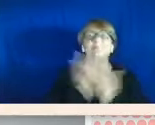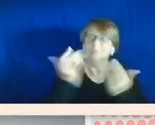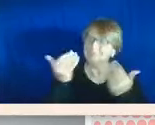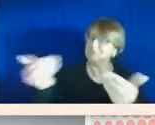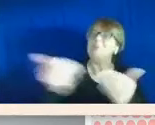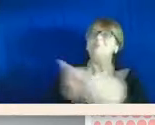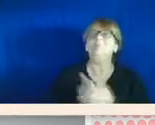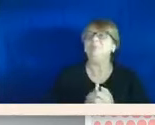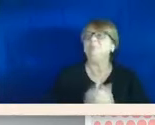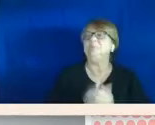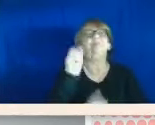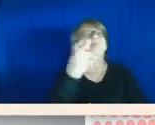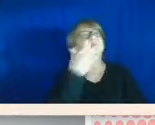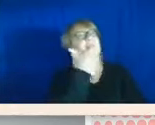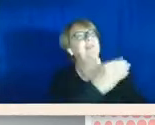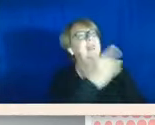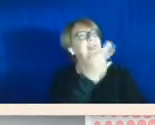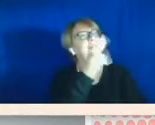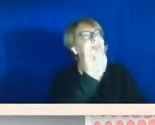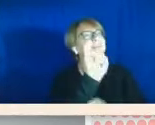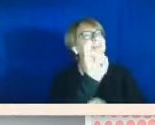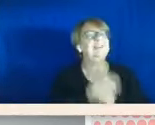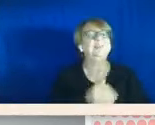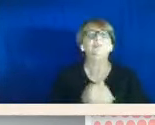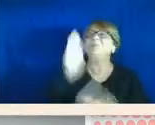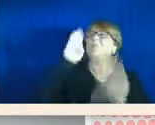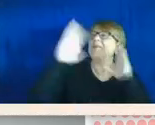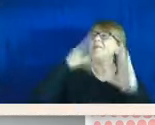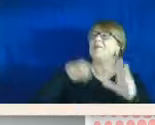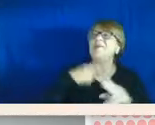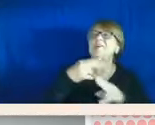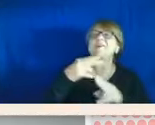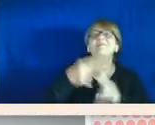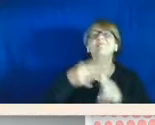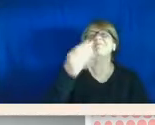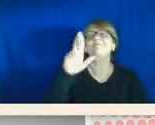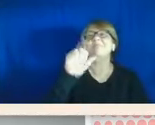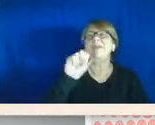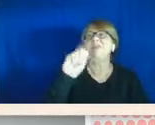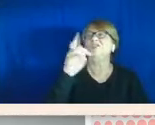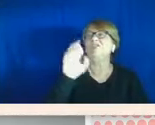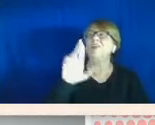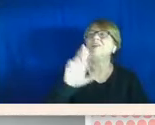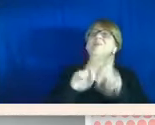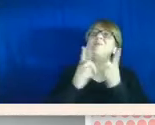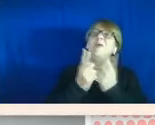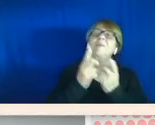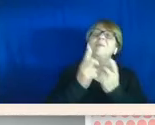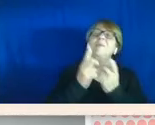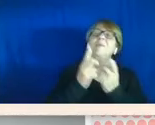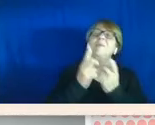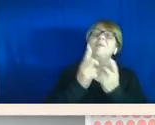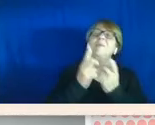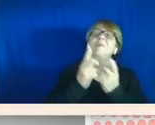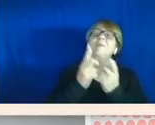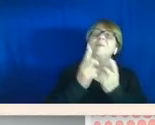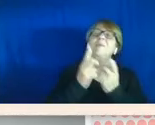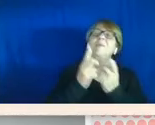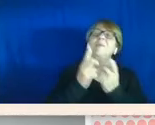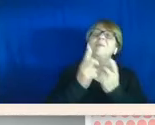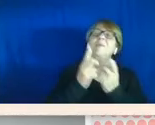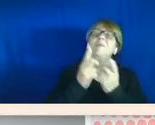thanks, Kristen. Okay. Hi again, everybody. I'm Mary Schranker with the Department of Children and Families with the Office of Substance Abuse and Mental Health. I'm really glad to